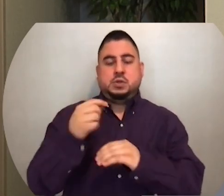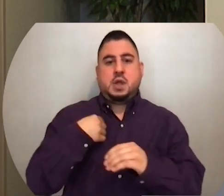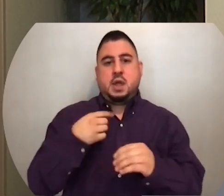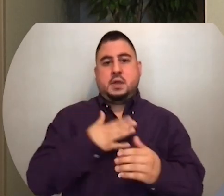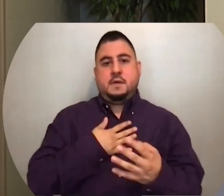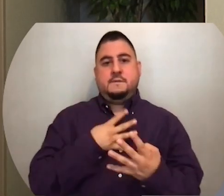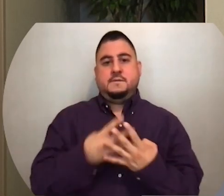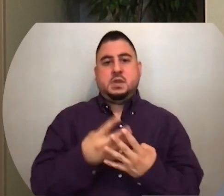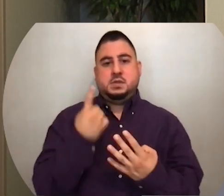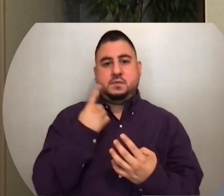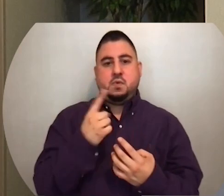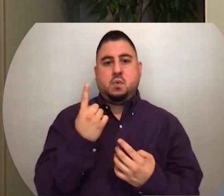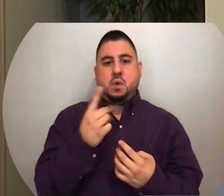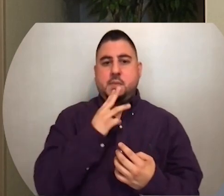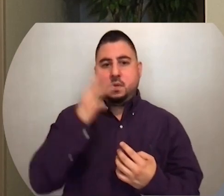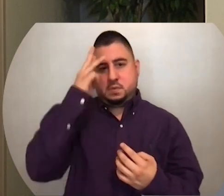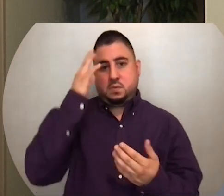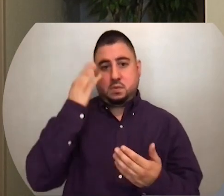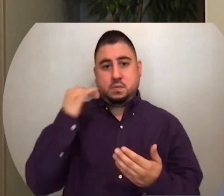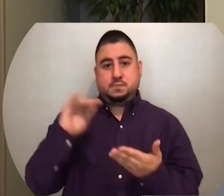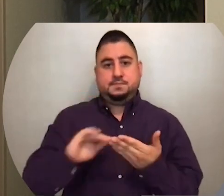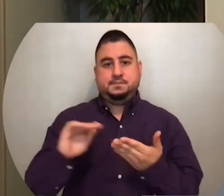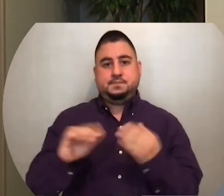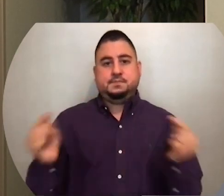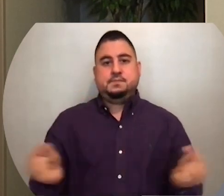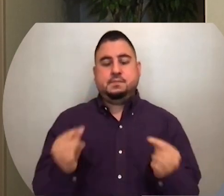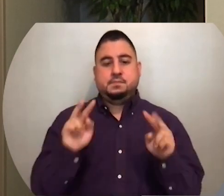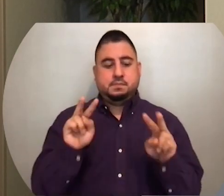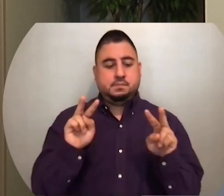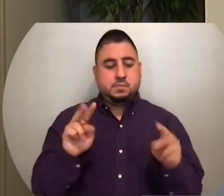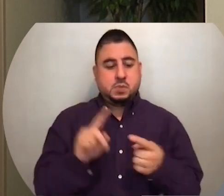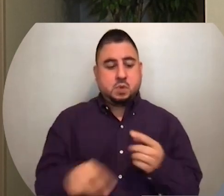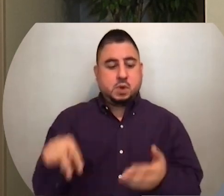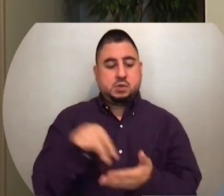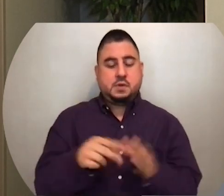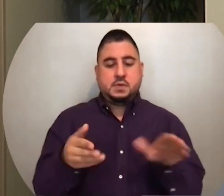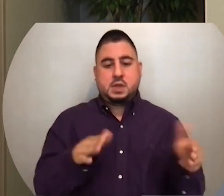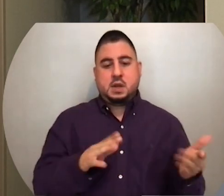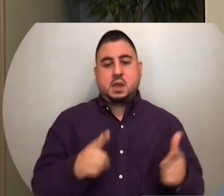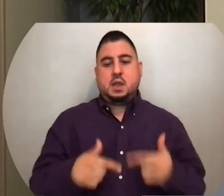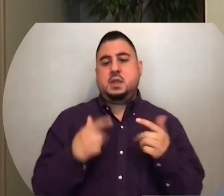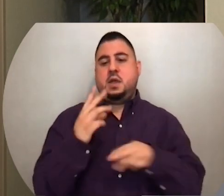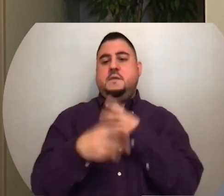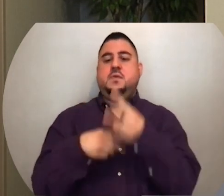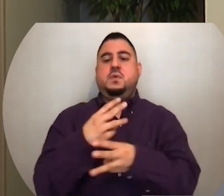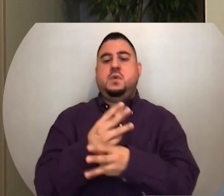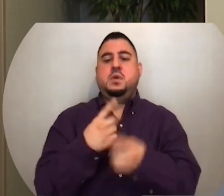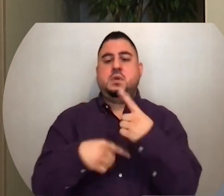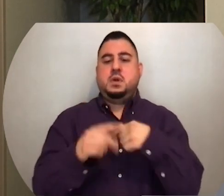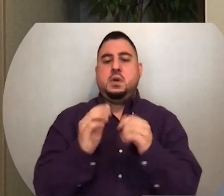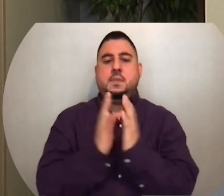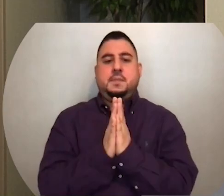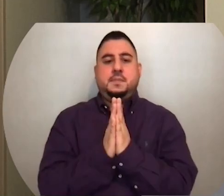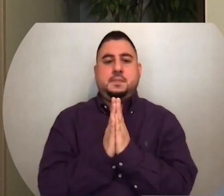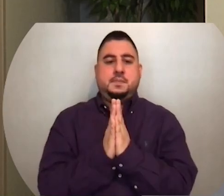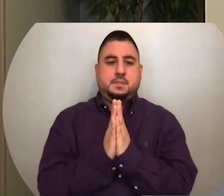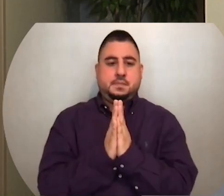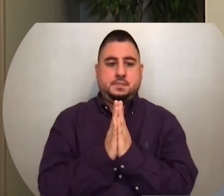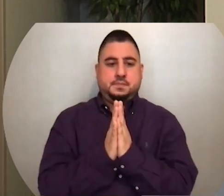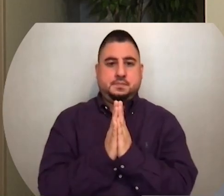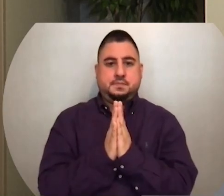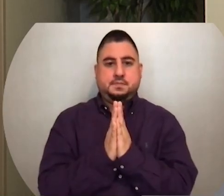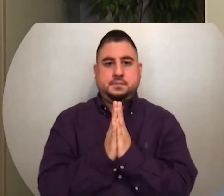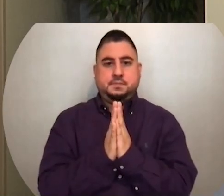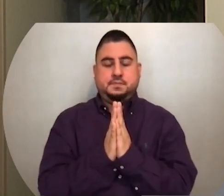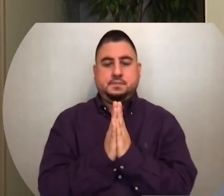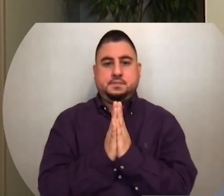I confess one baptism for the forgiveness of sins. And I look forward to the resurrection of the dead and the life of the world to come.